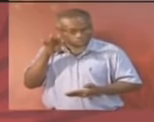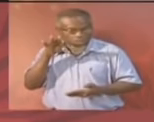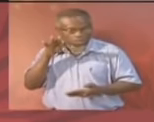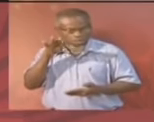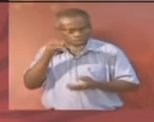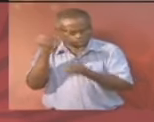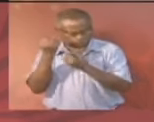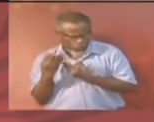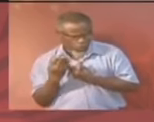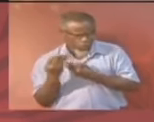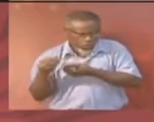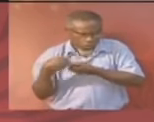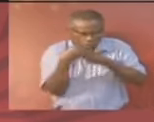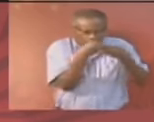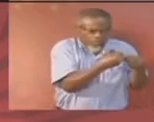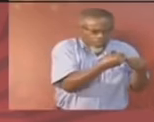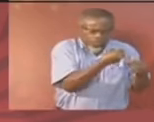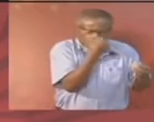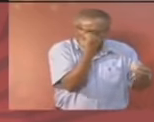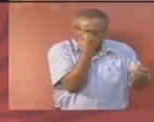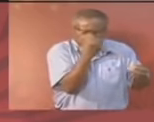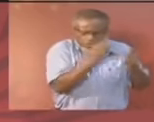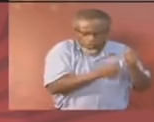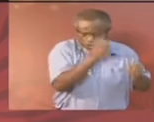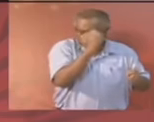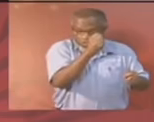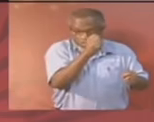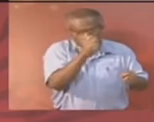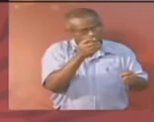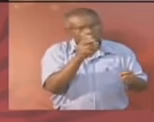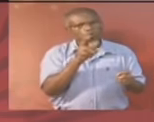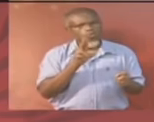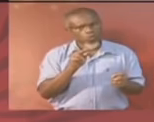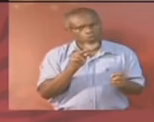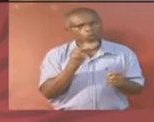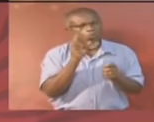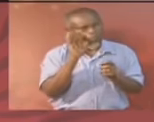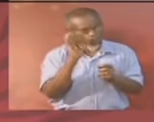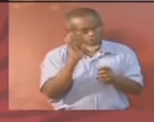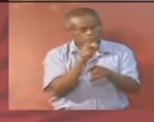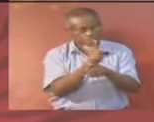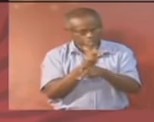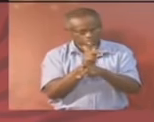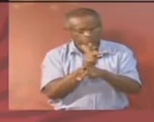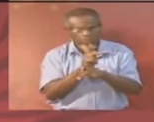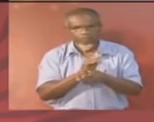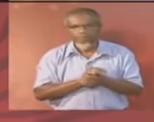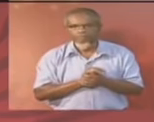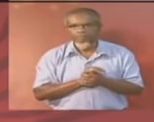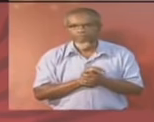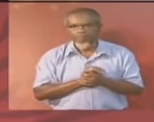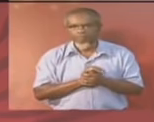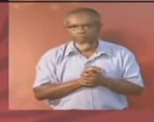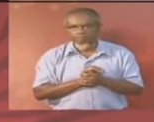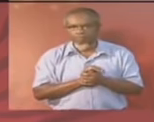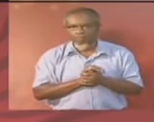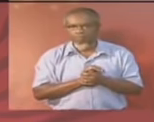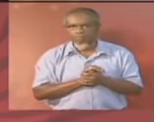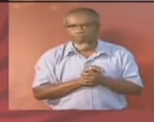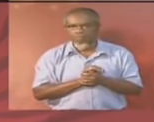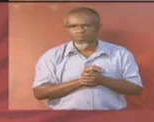transmissible, and more studies are needed. The next claim that about P1 is based on observations